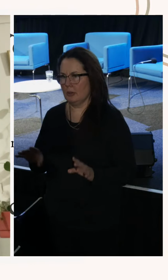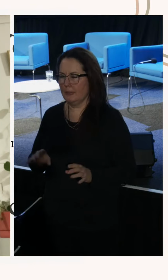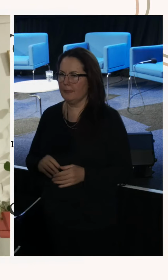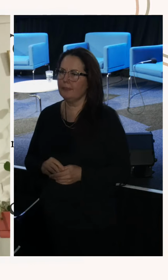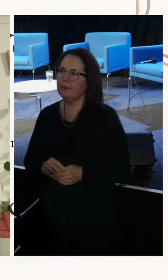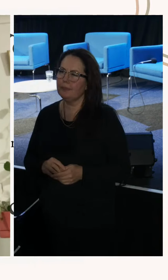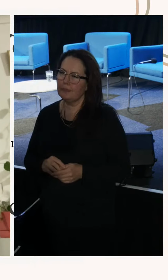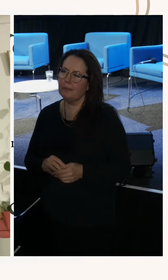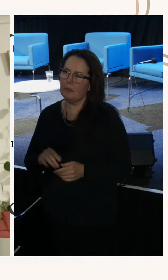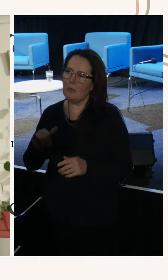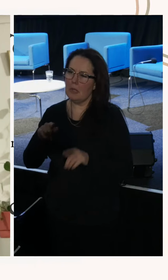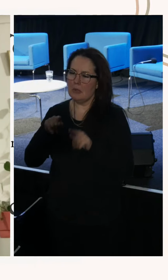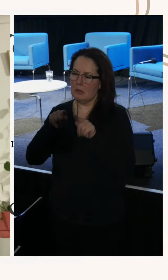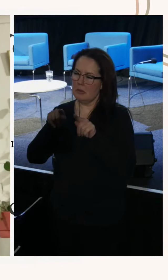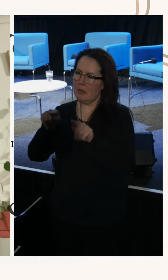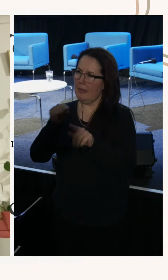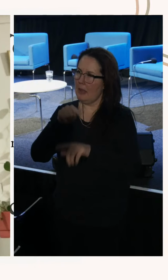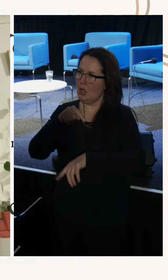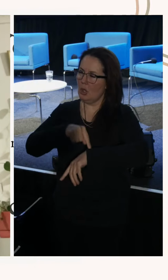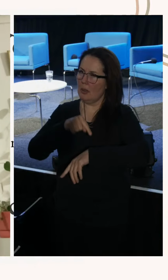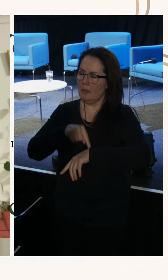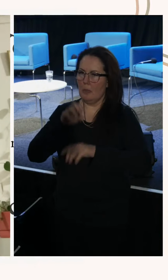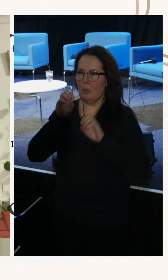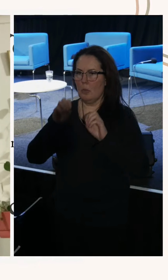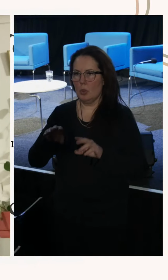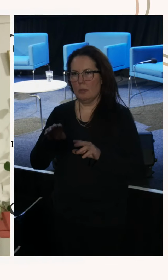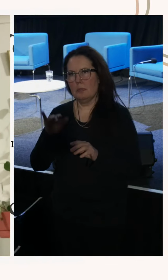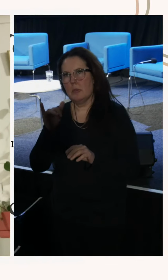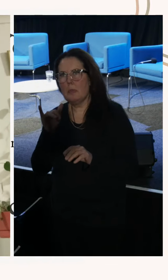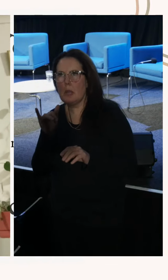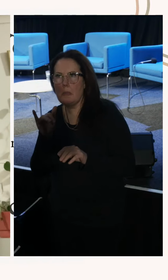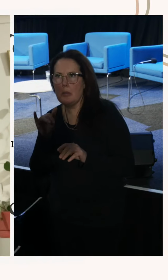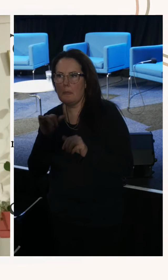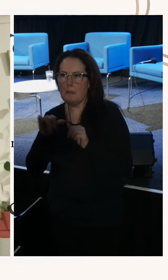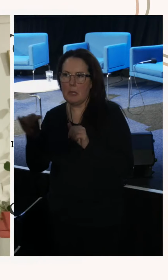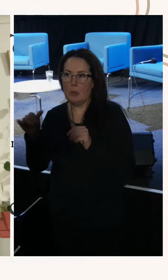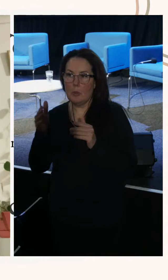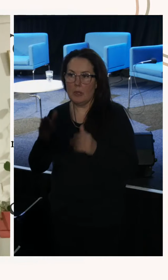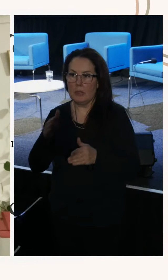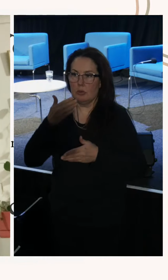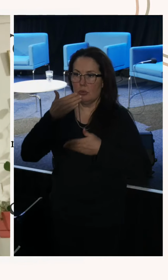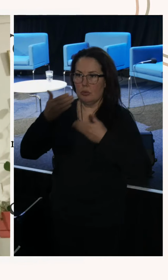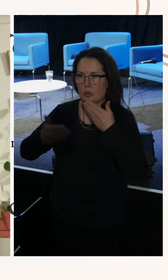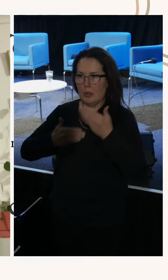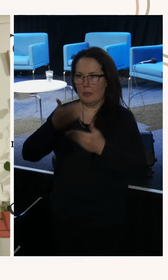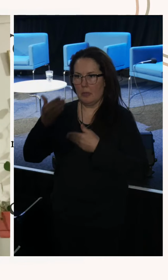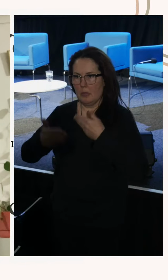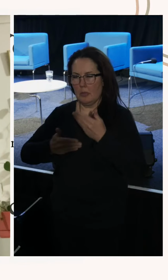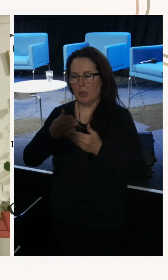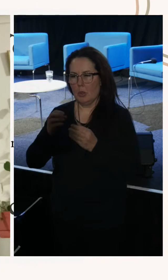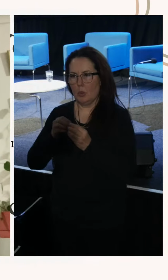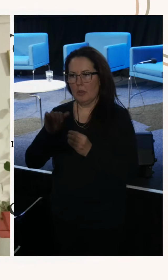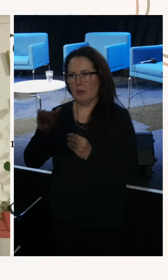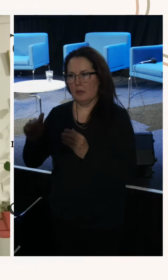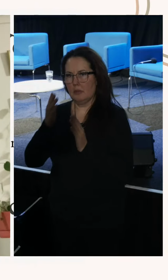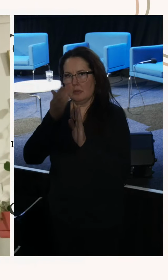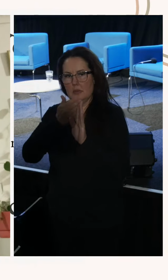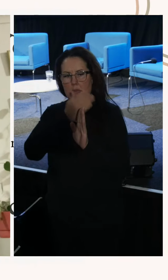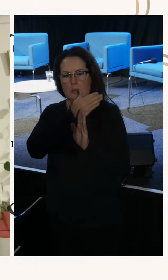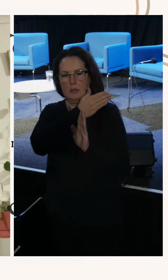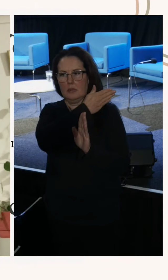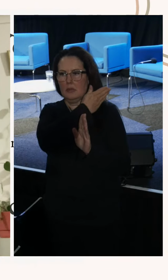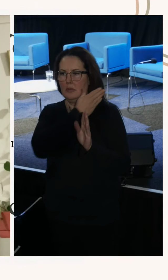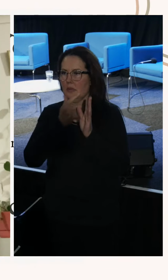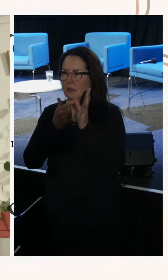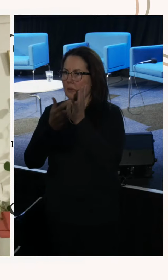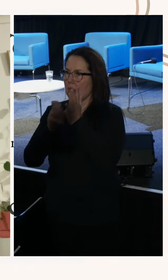Or maybe to put it better, I want to think about it in terms of that moment. Invited into the vast archives of Overland's past, I